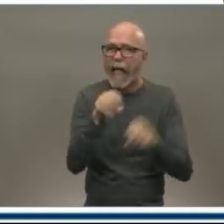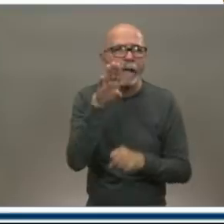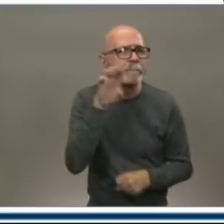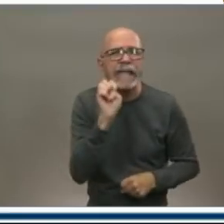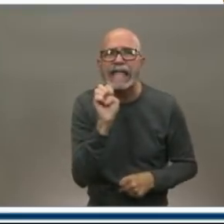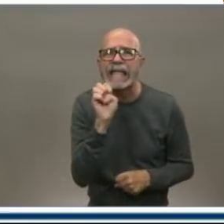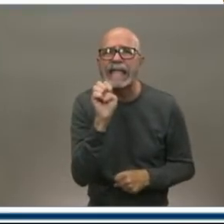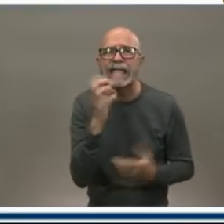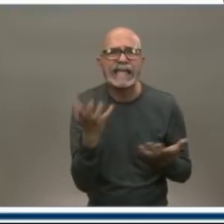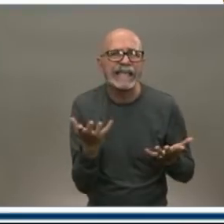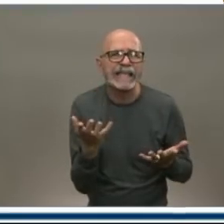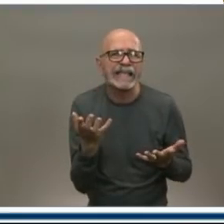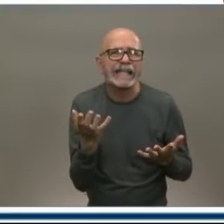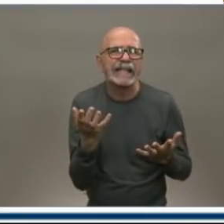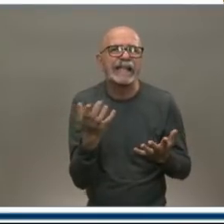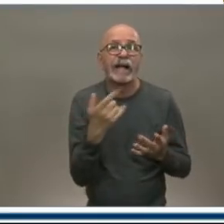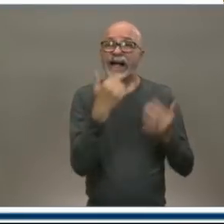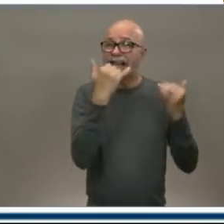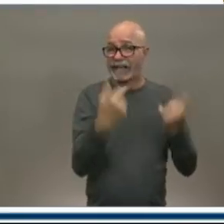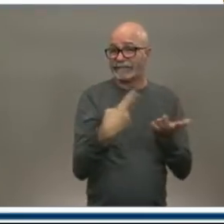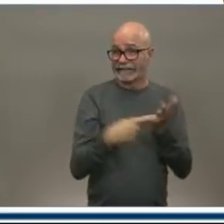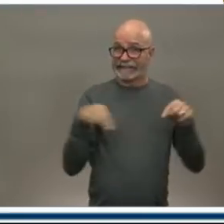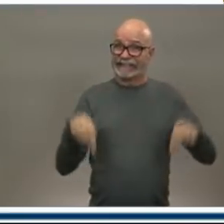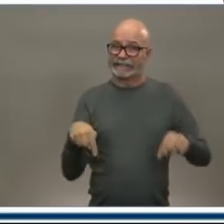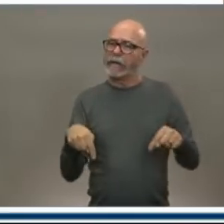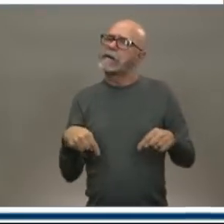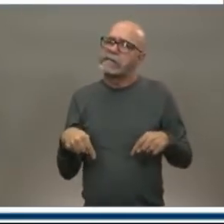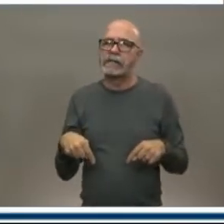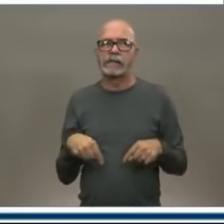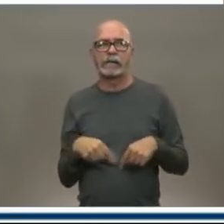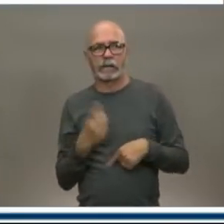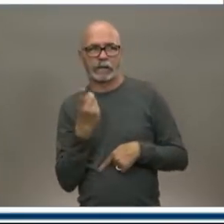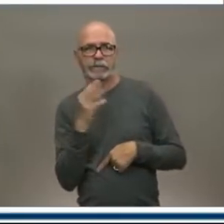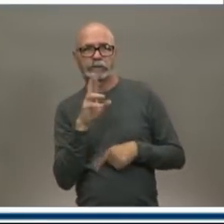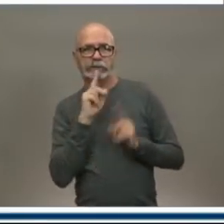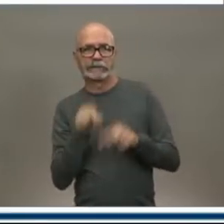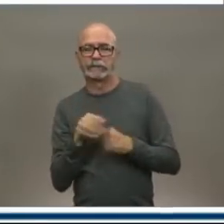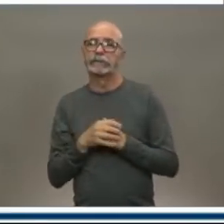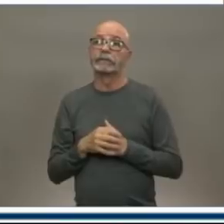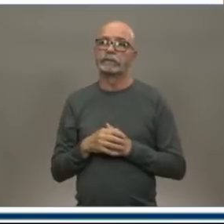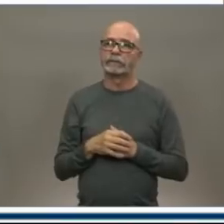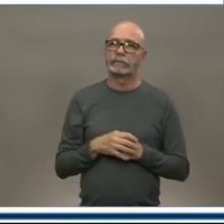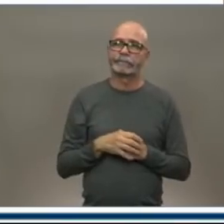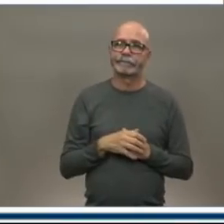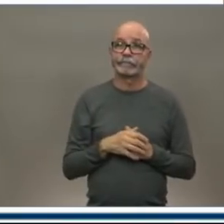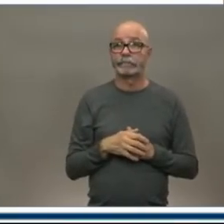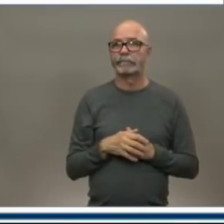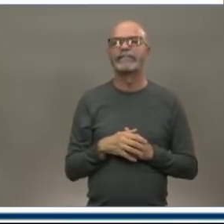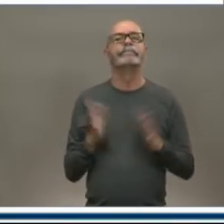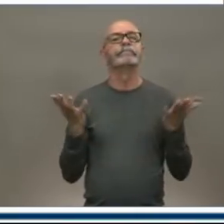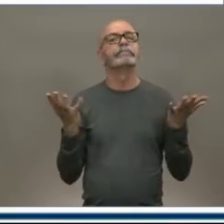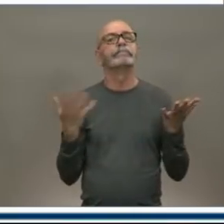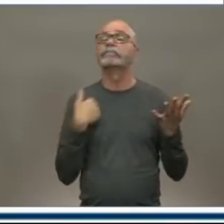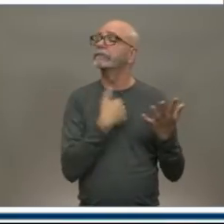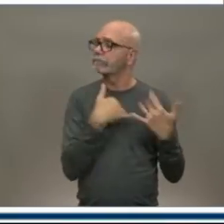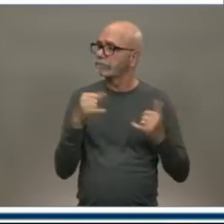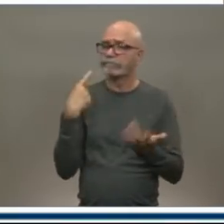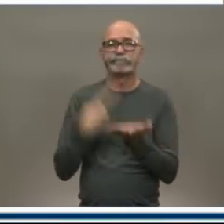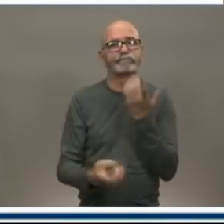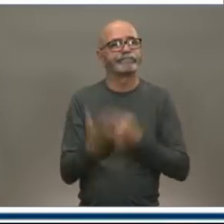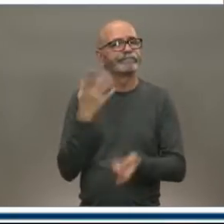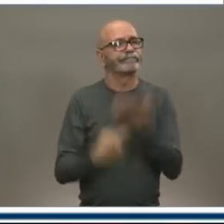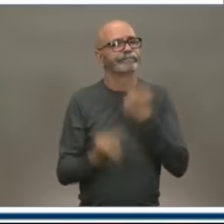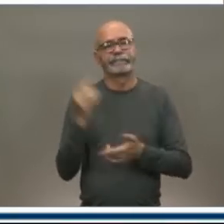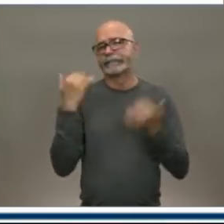that? So, I mean, this is a continuing point of discussion in certainly my public health team. We allow people to come in